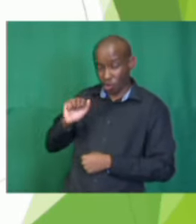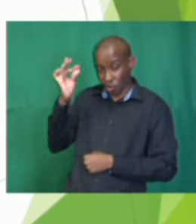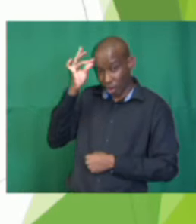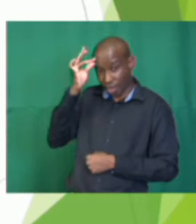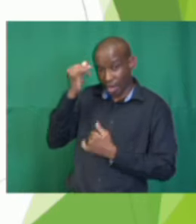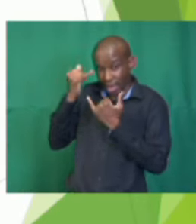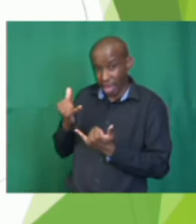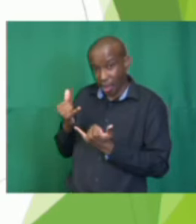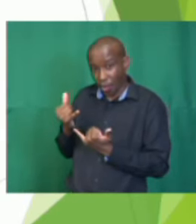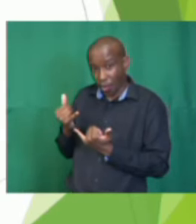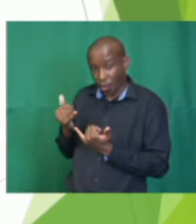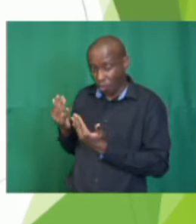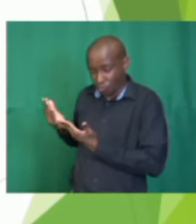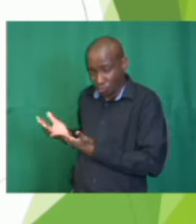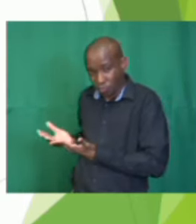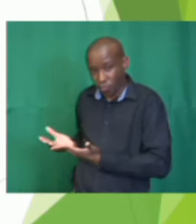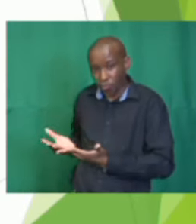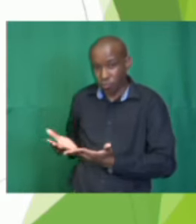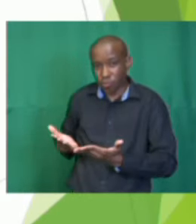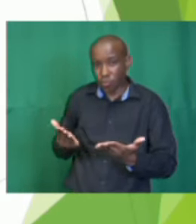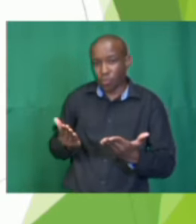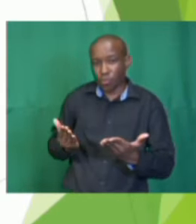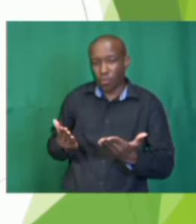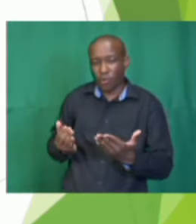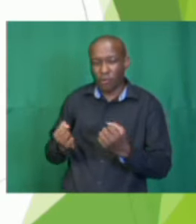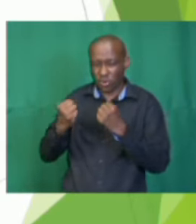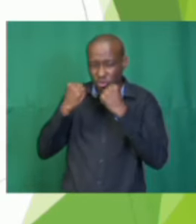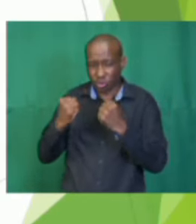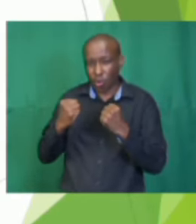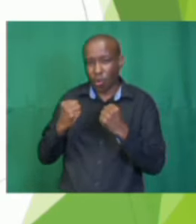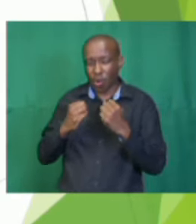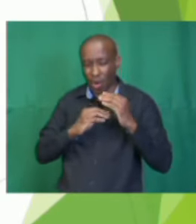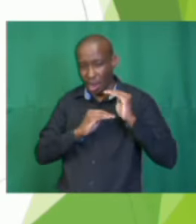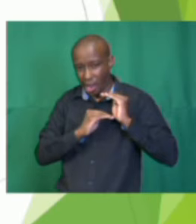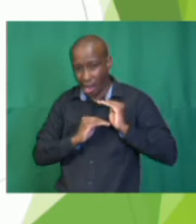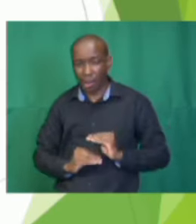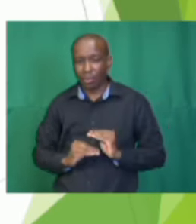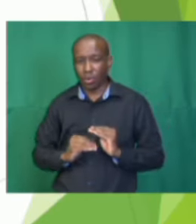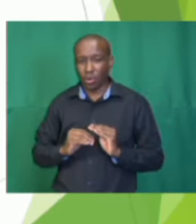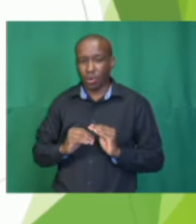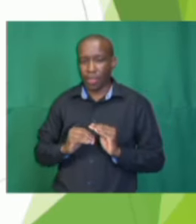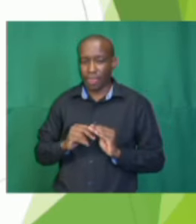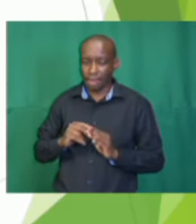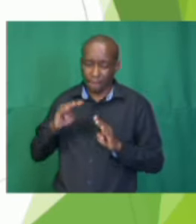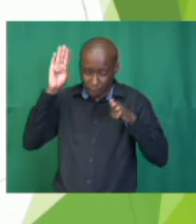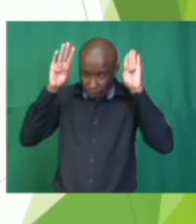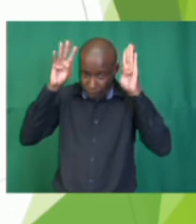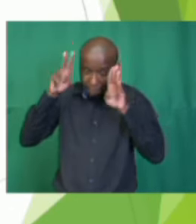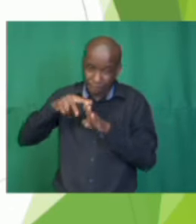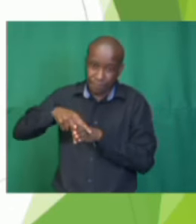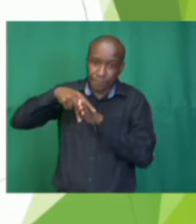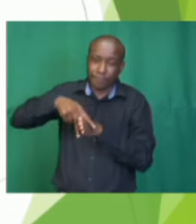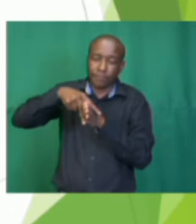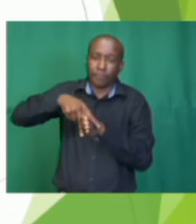you, triumphant and victorious is he, humble and riding on a colt." Jesus